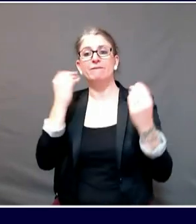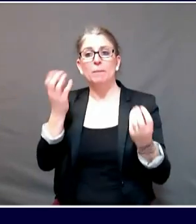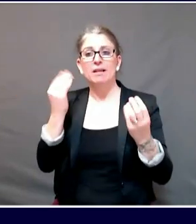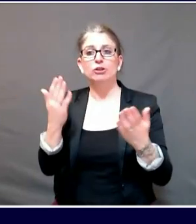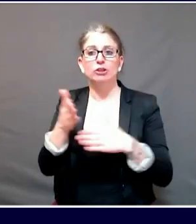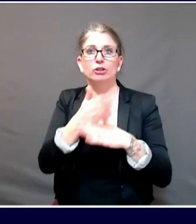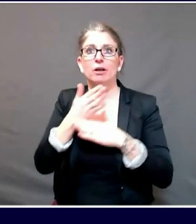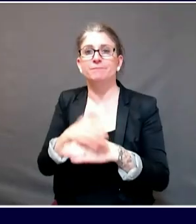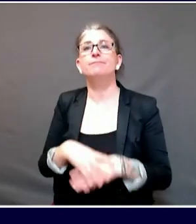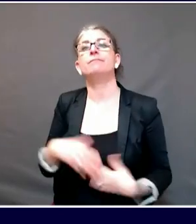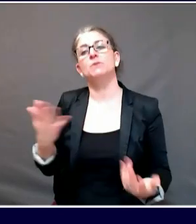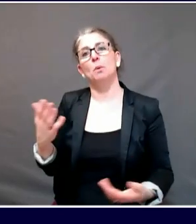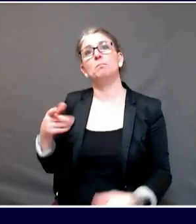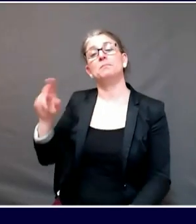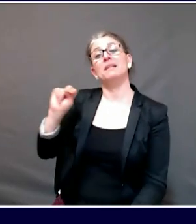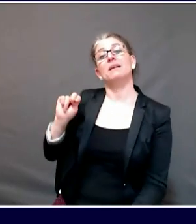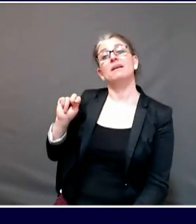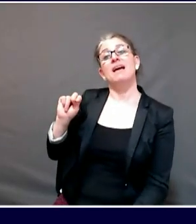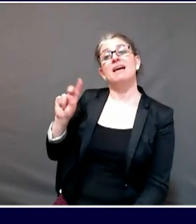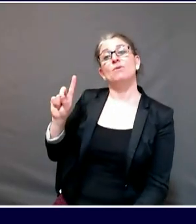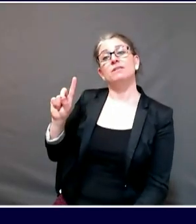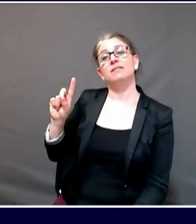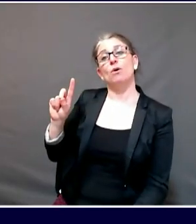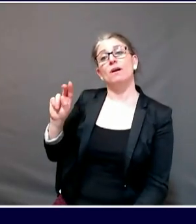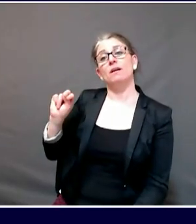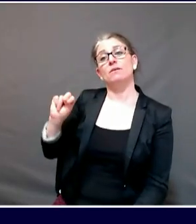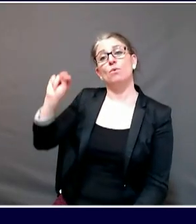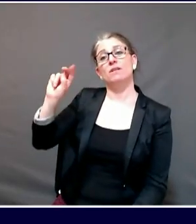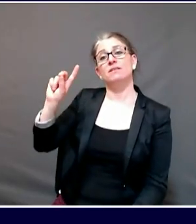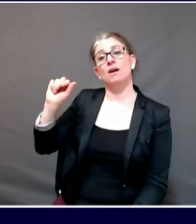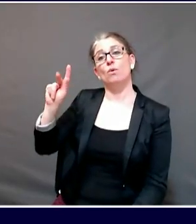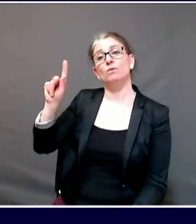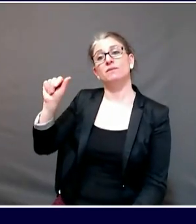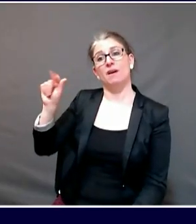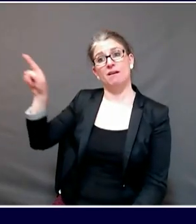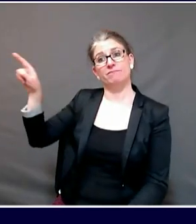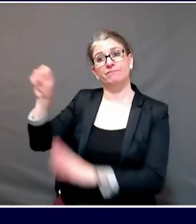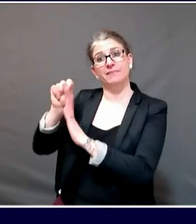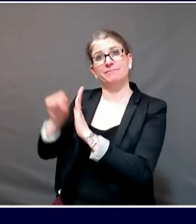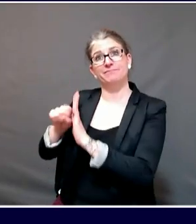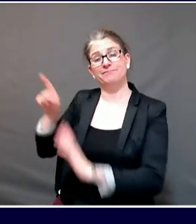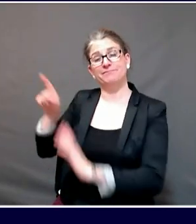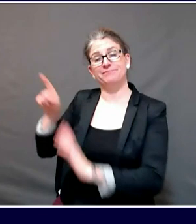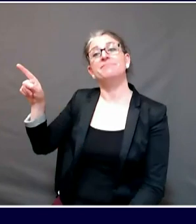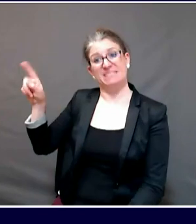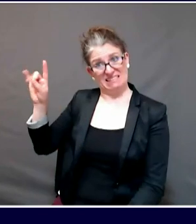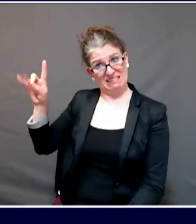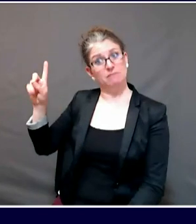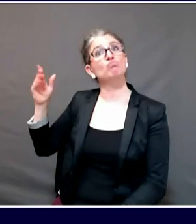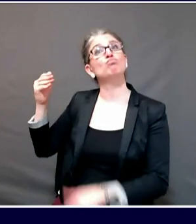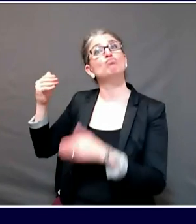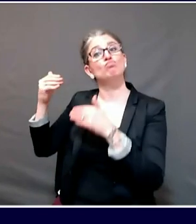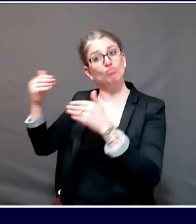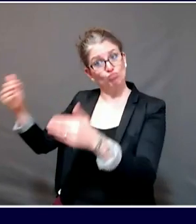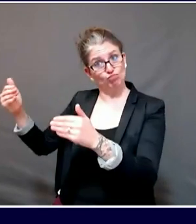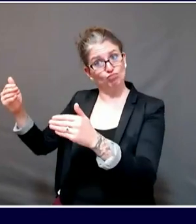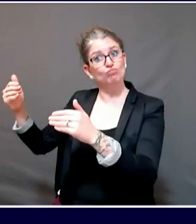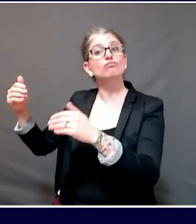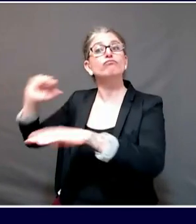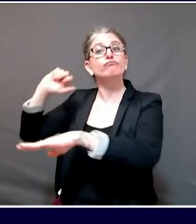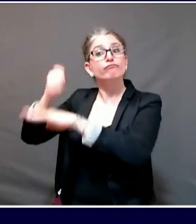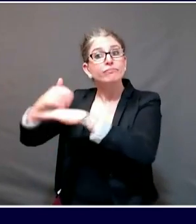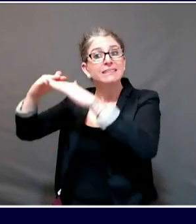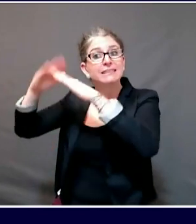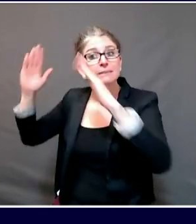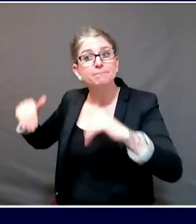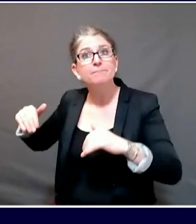the IT architecture to turn it on, they had fewer than 50 people who had actually said, I want